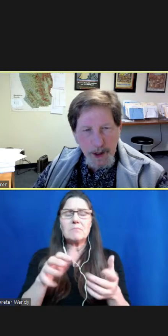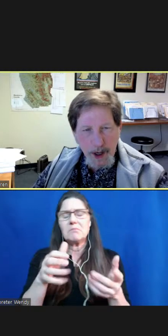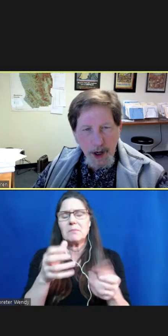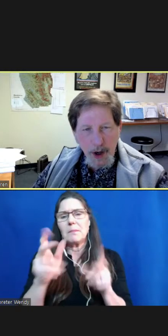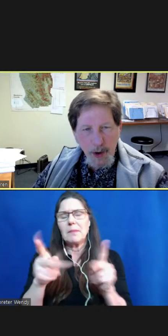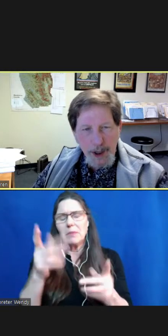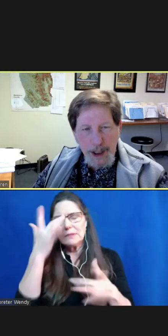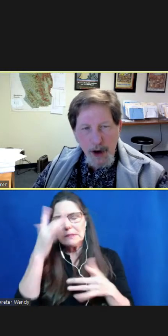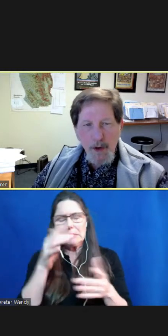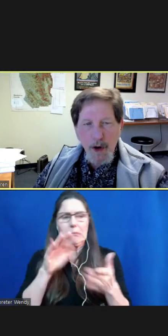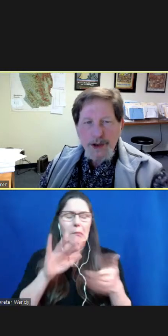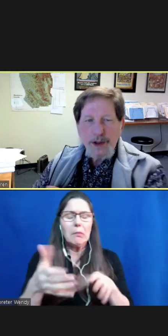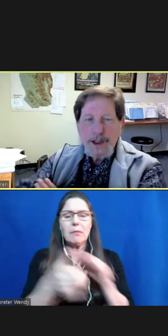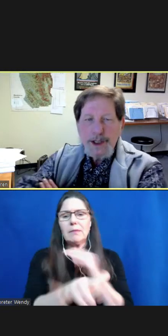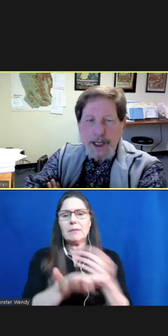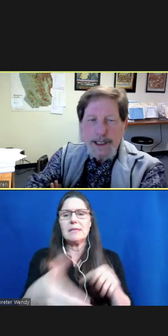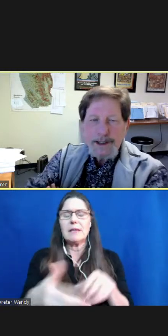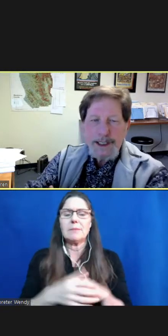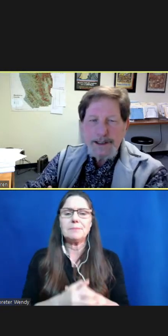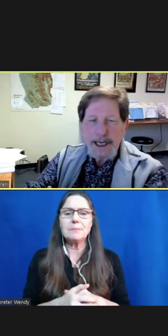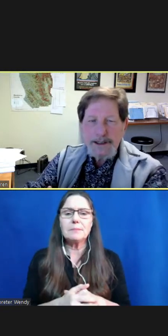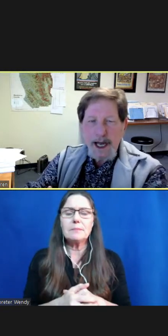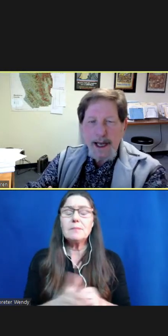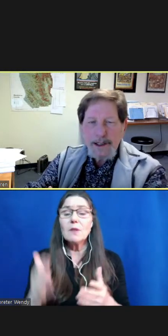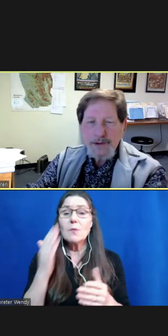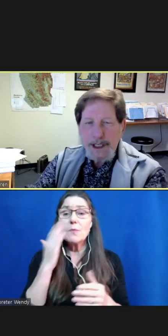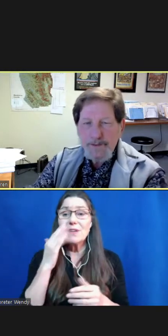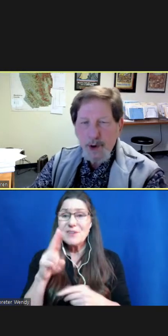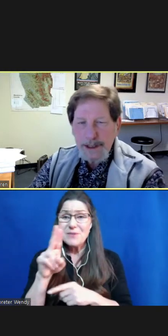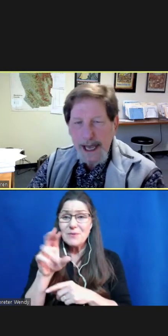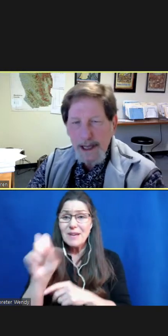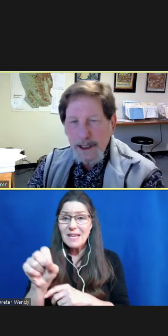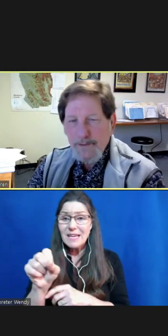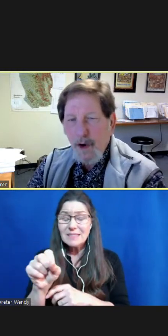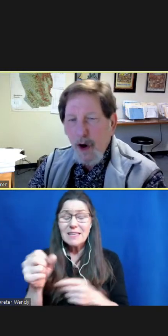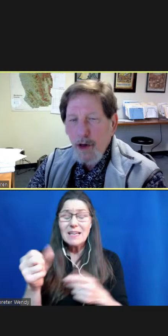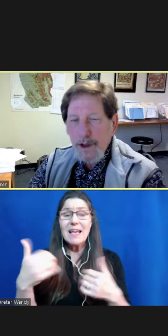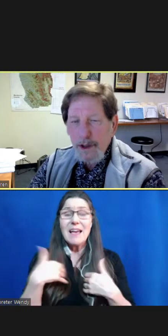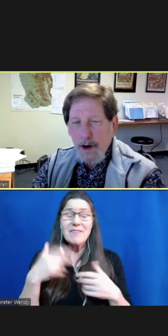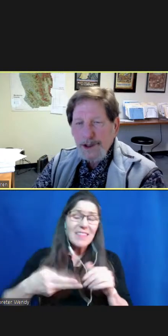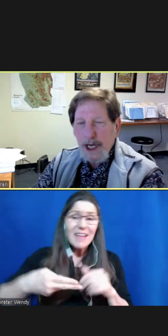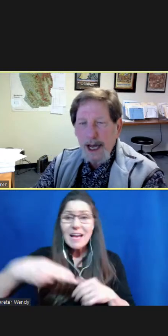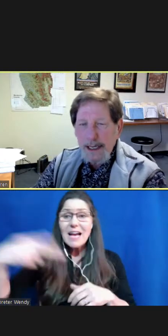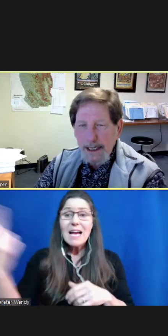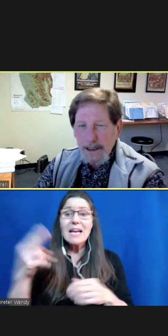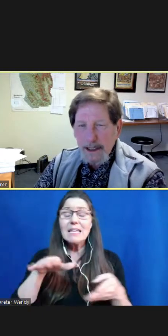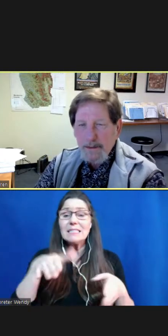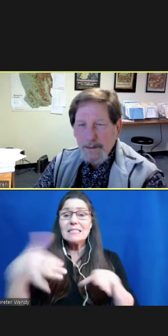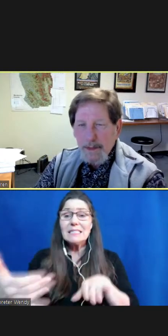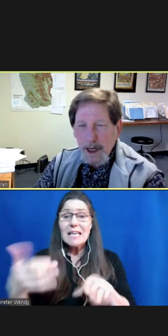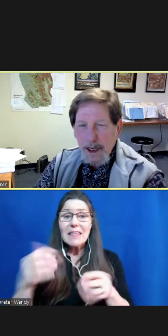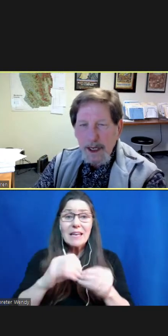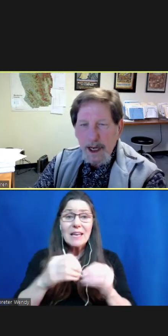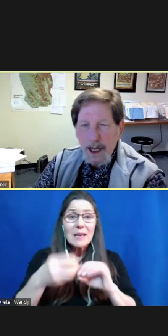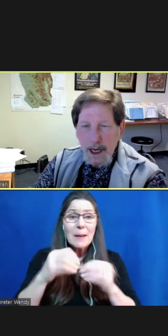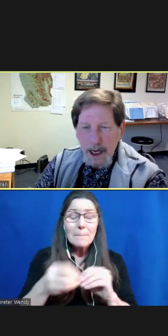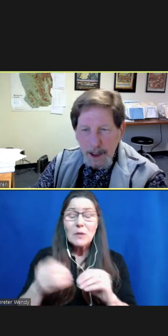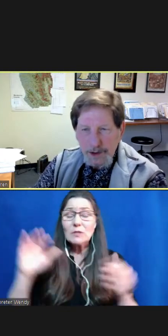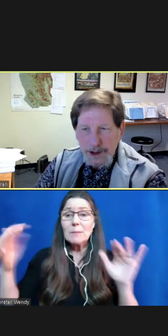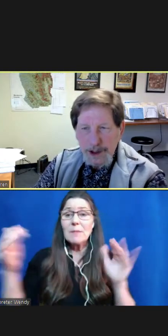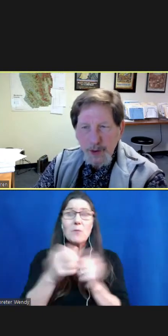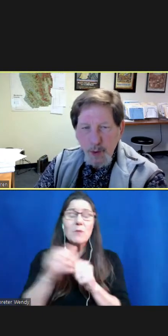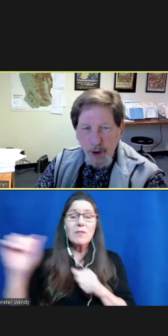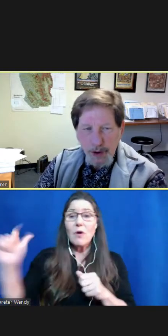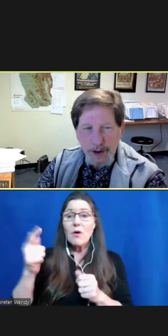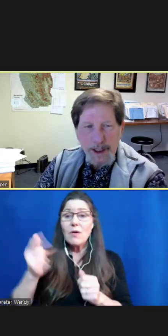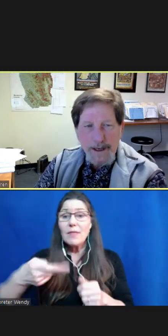So we know also that the United States has the highest rate of mortality of all the large, high-income